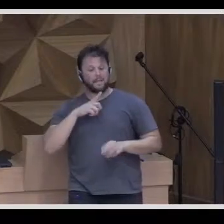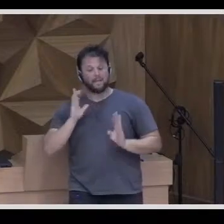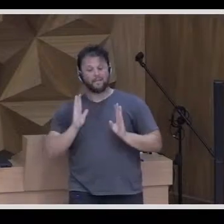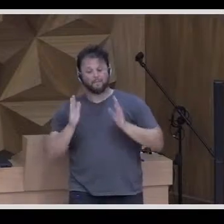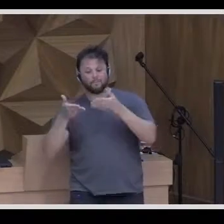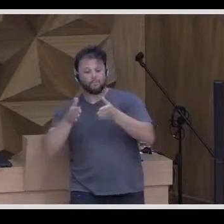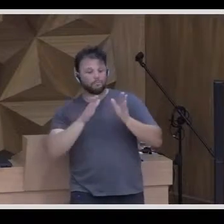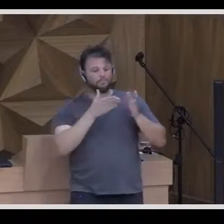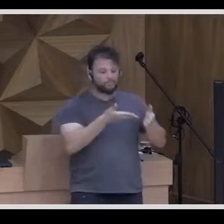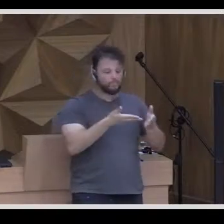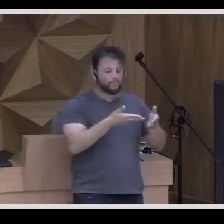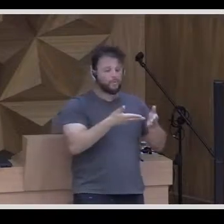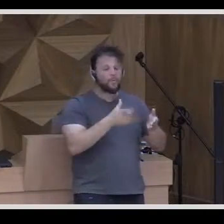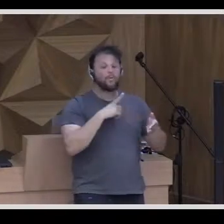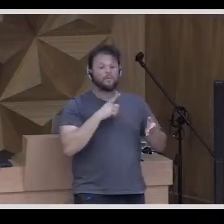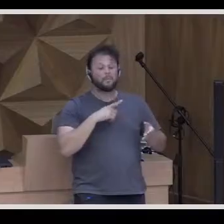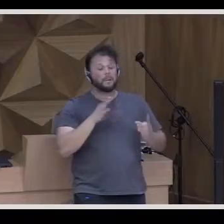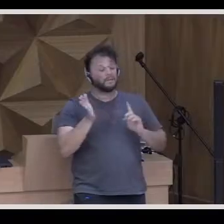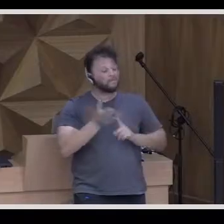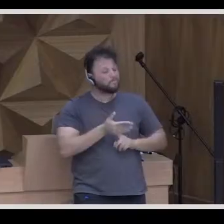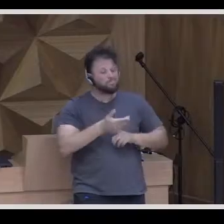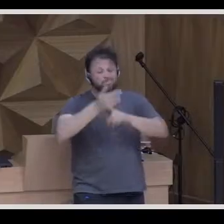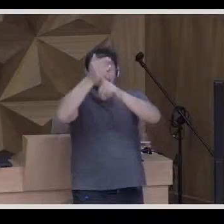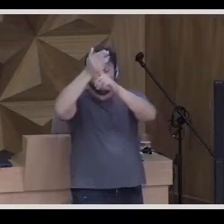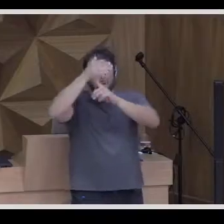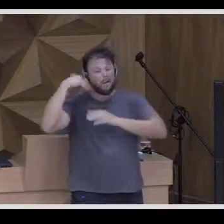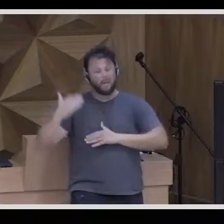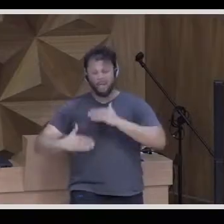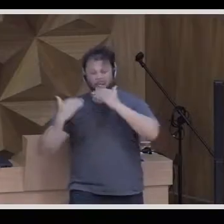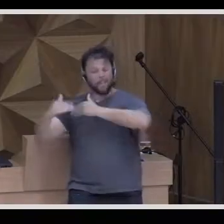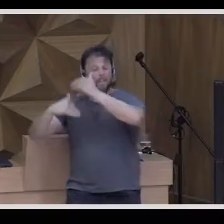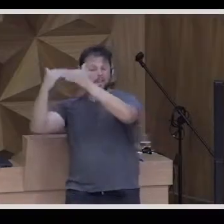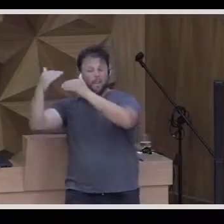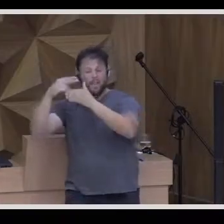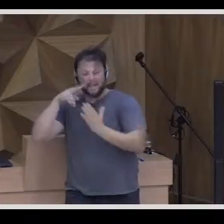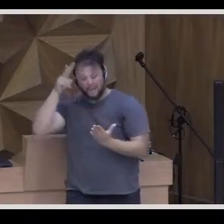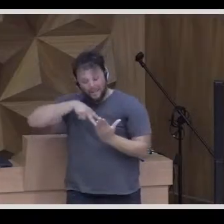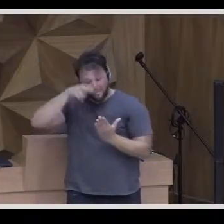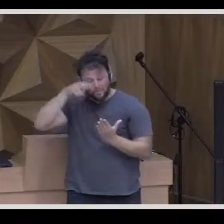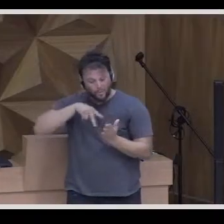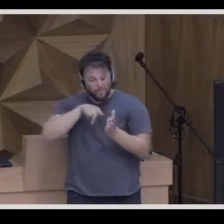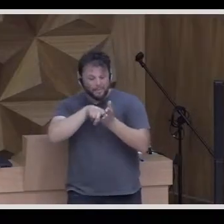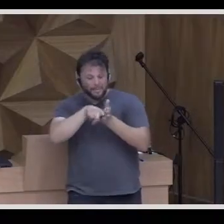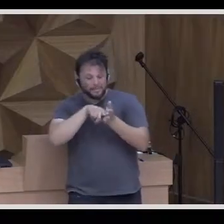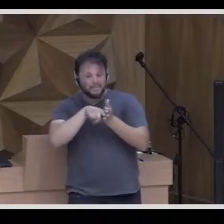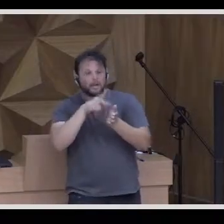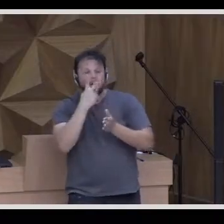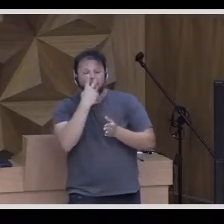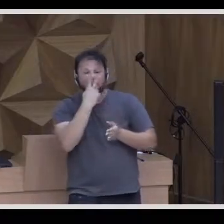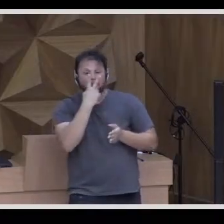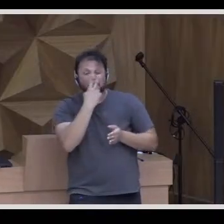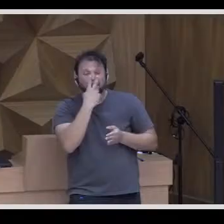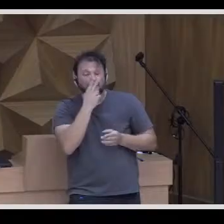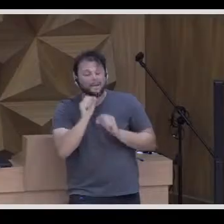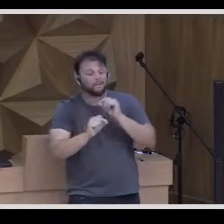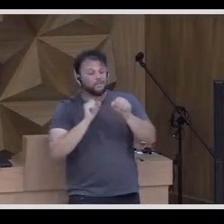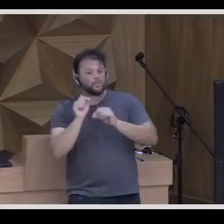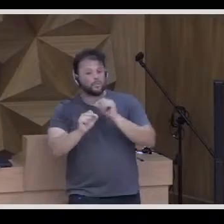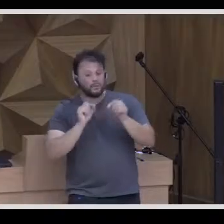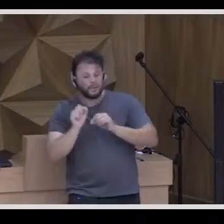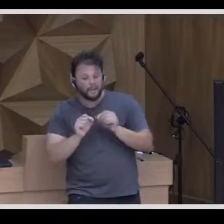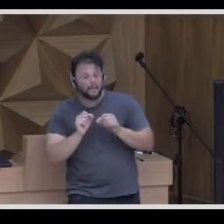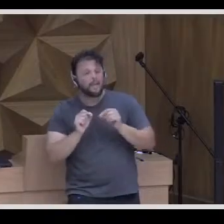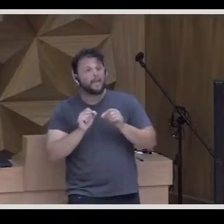of the literature and the growth of the research in those areas mean that there's this increased fragmentation. So I did a